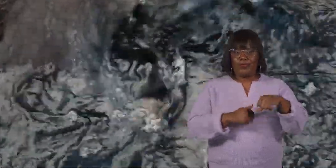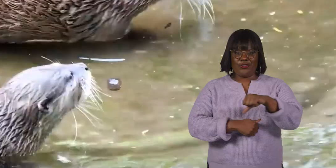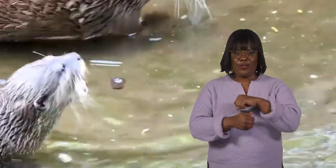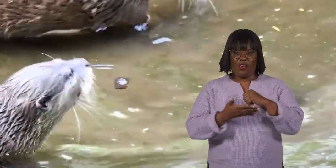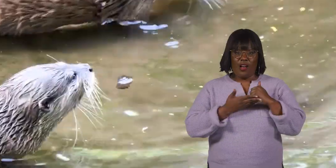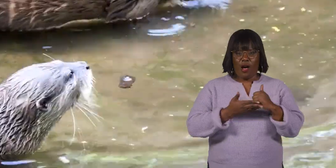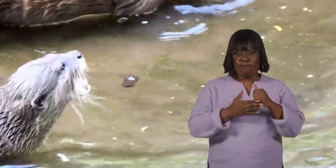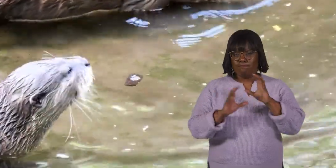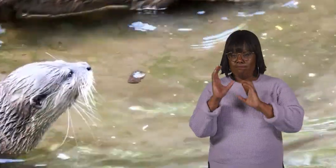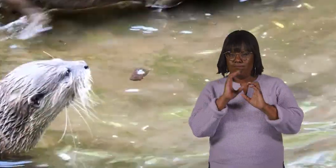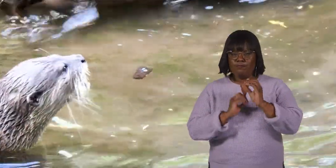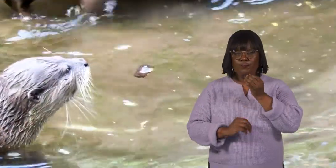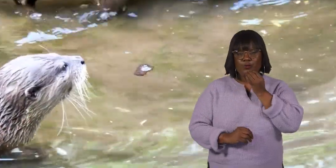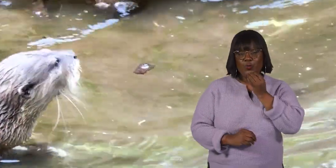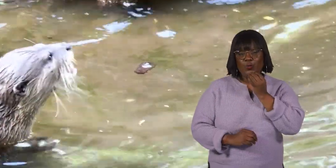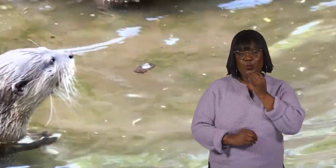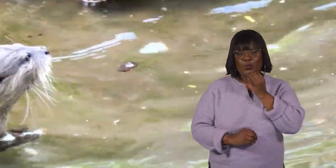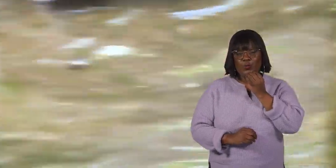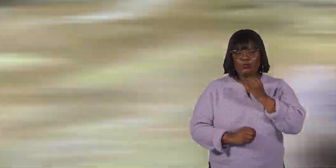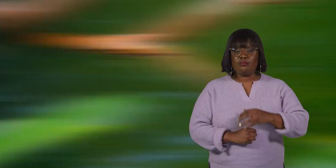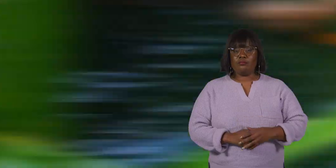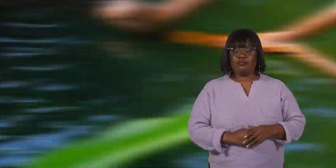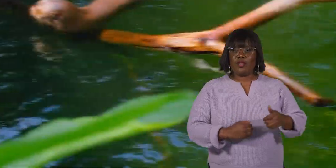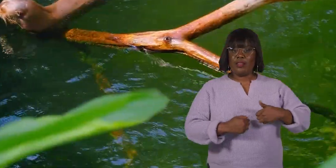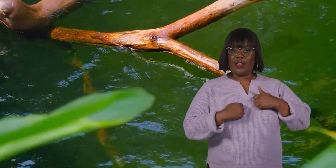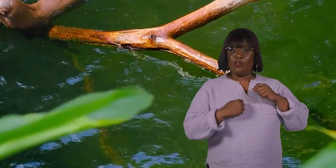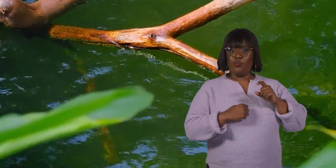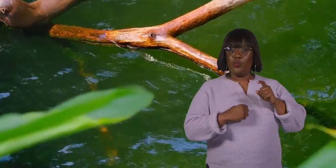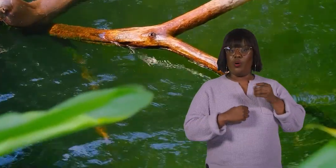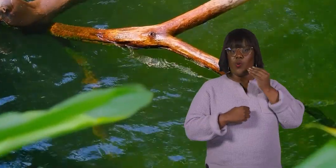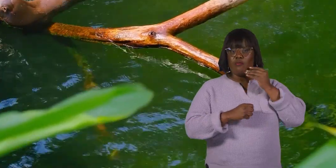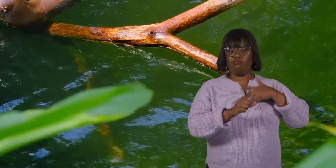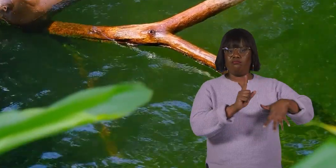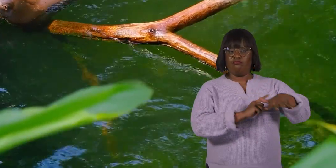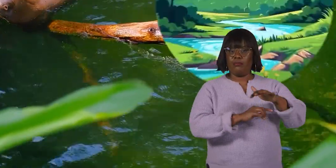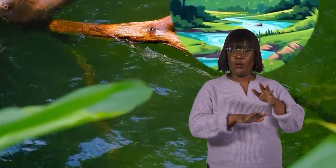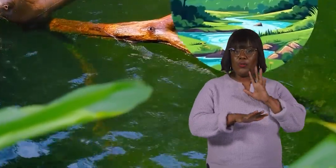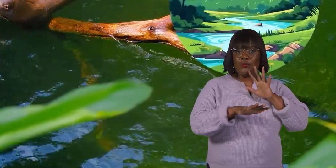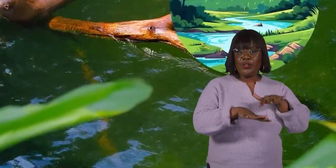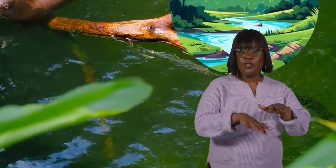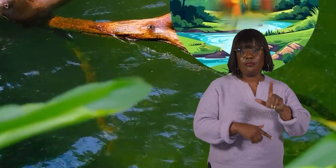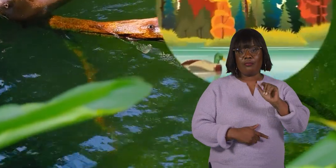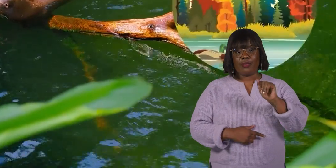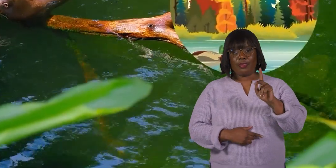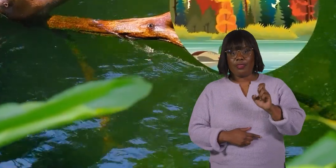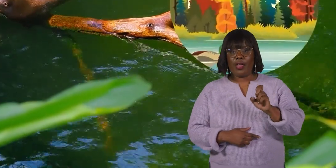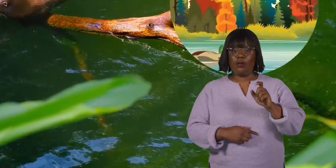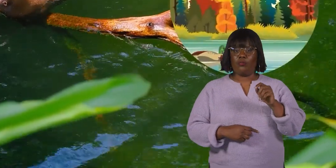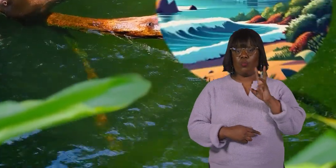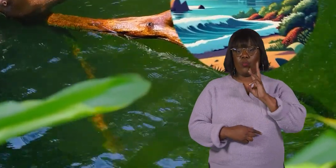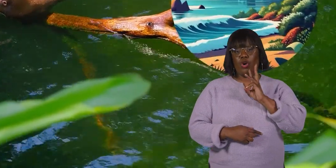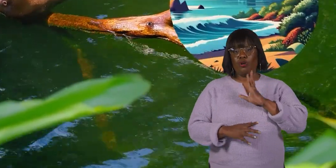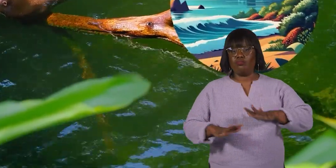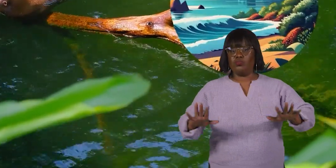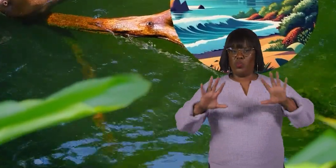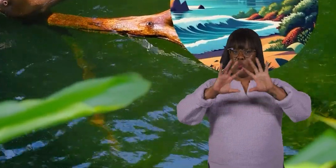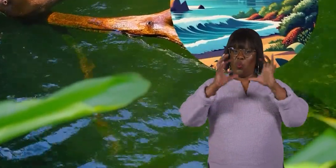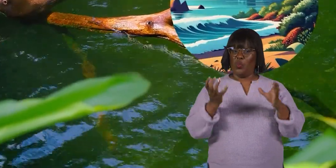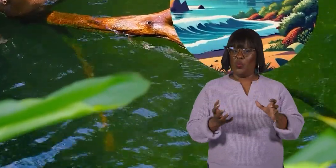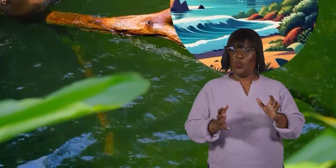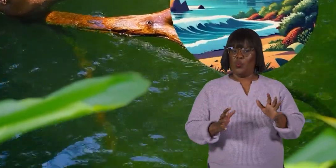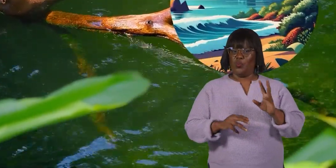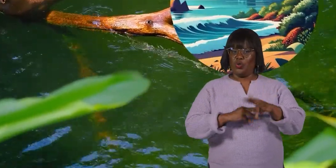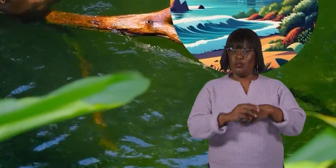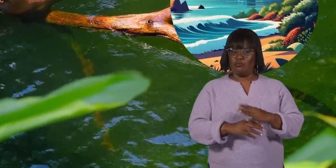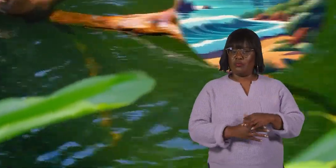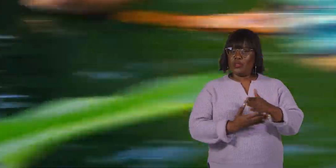each other and helping one another find food. They live in habitats such as rivers, lakes, and coastal areas